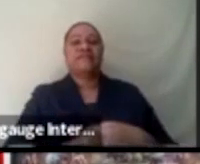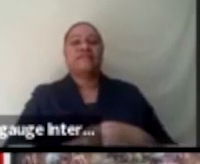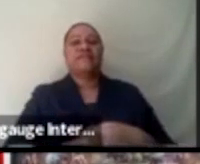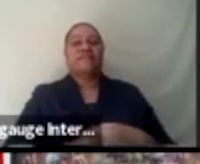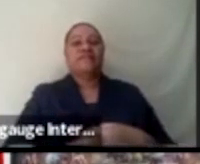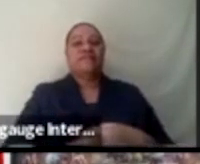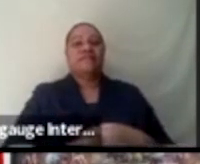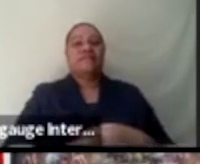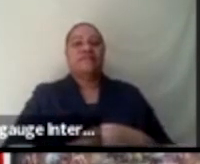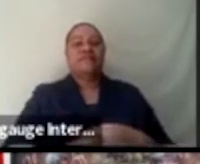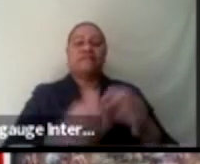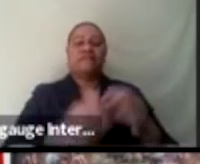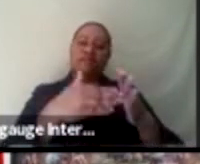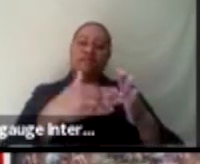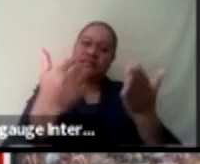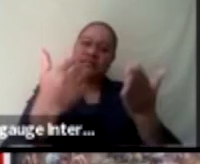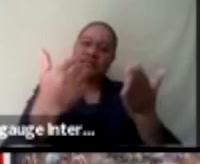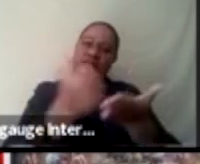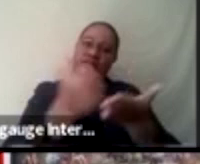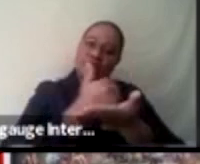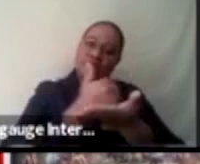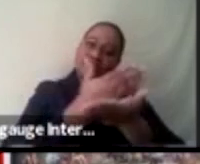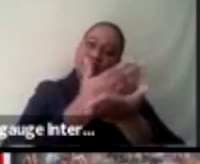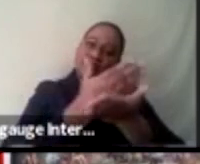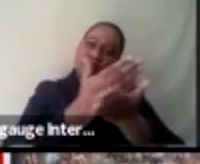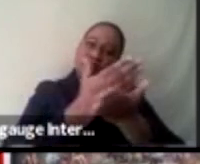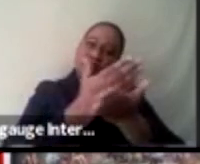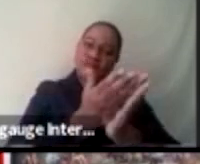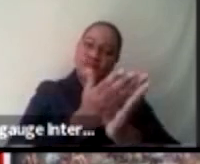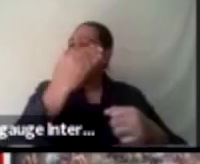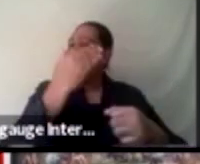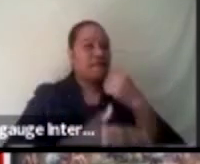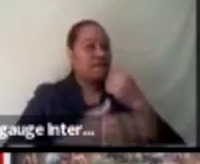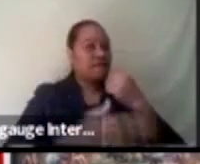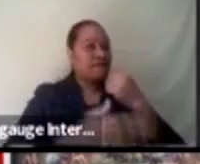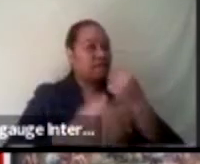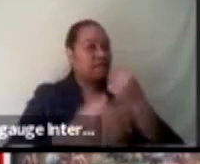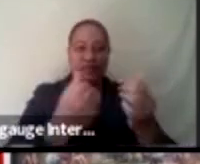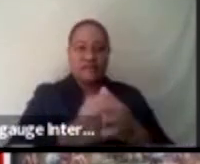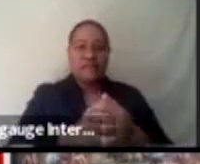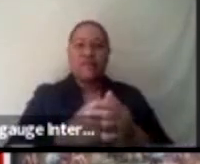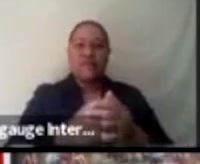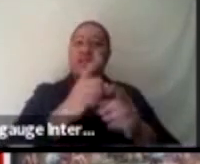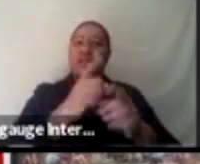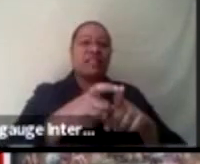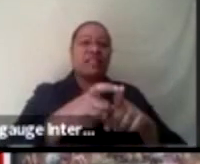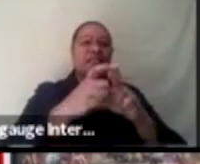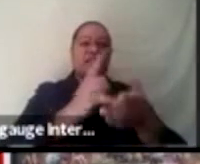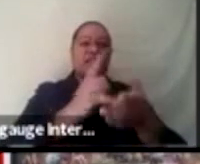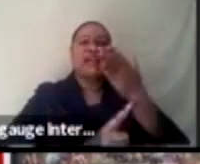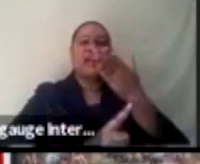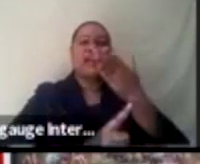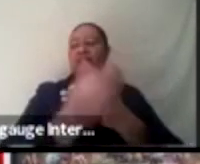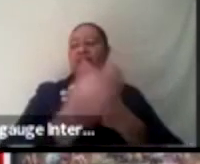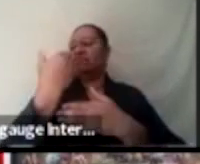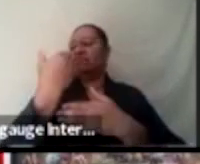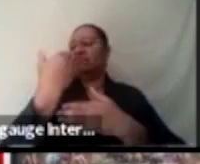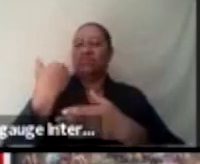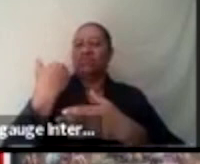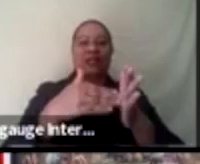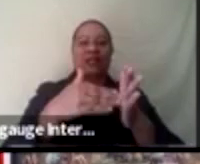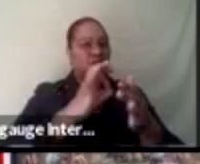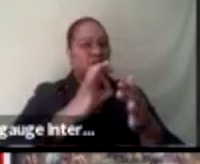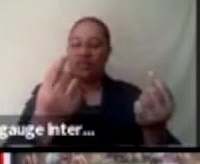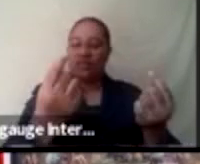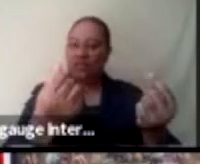Collective action by sharing sovereignty has never been easy. It has, time and again, required us to put